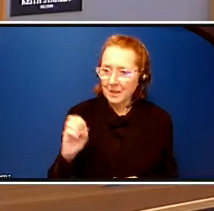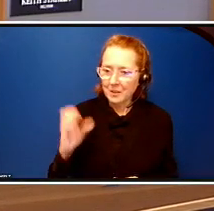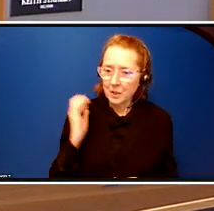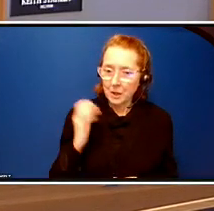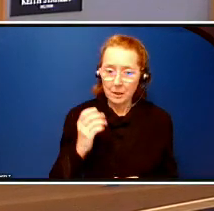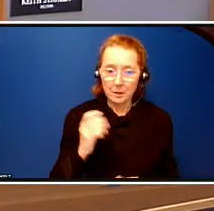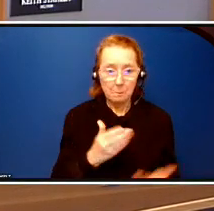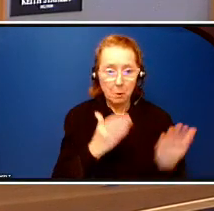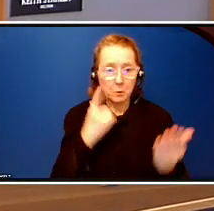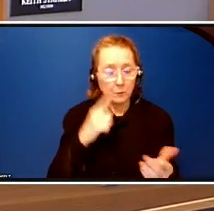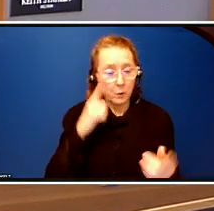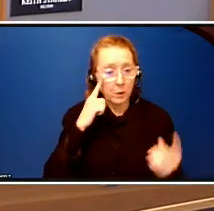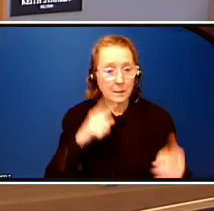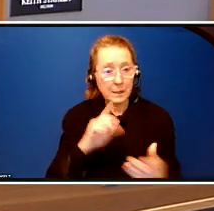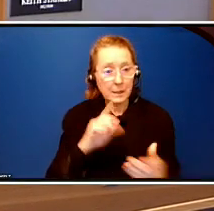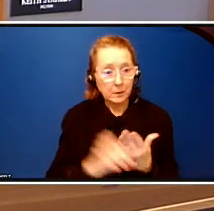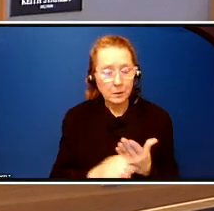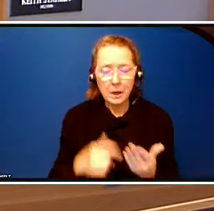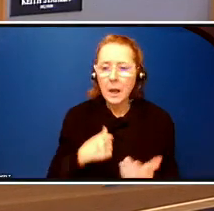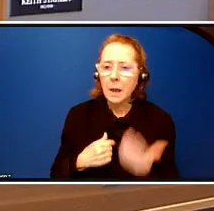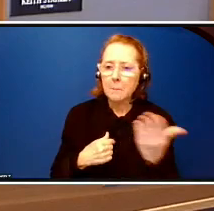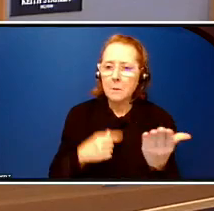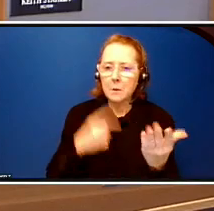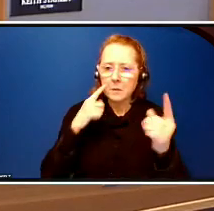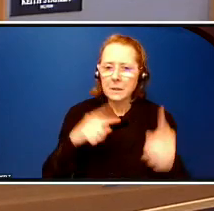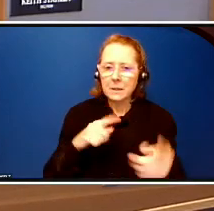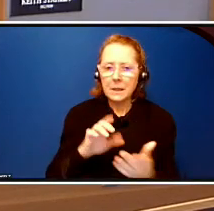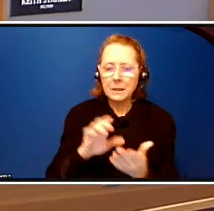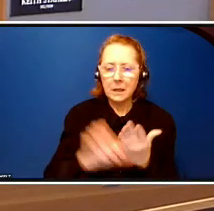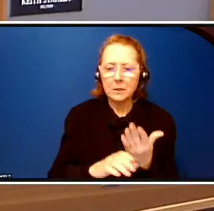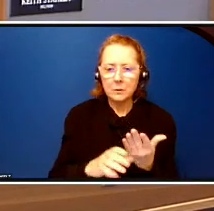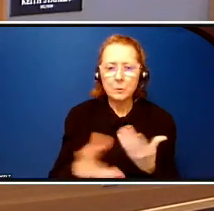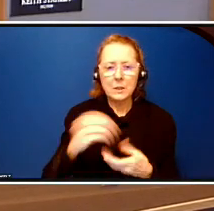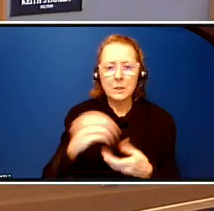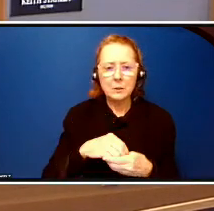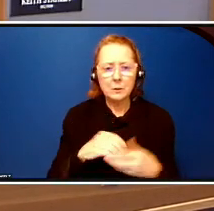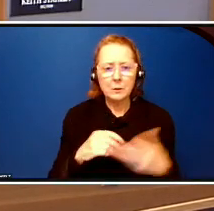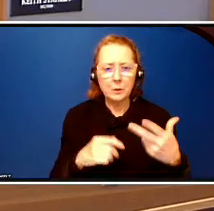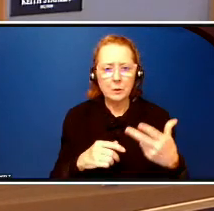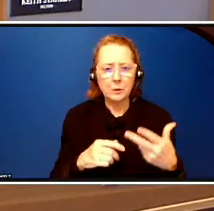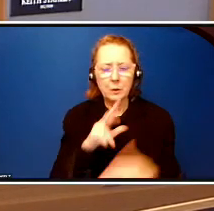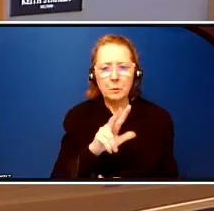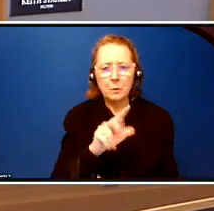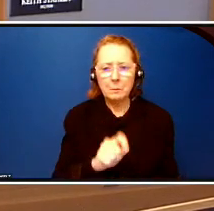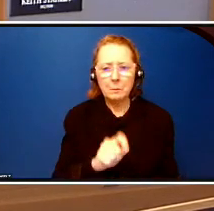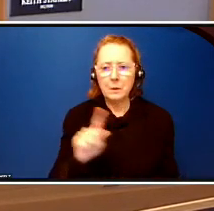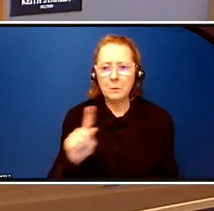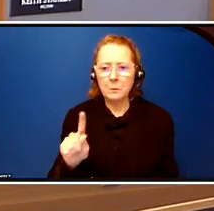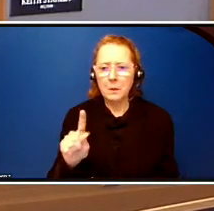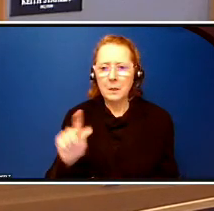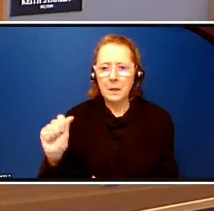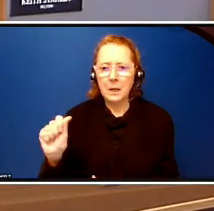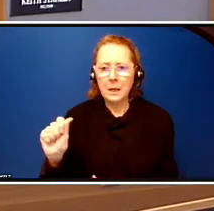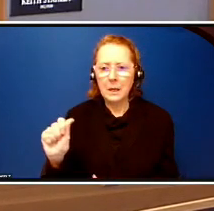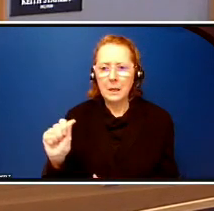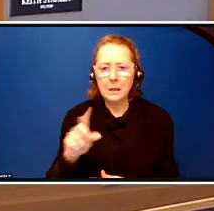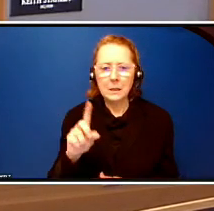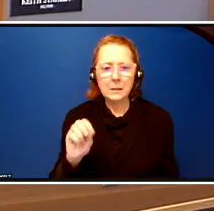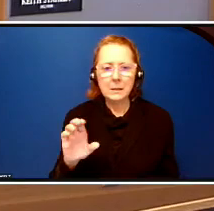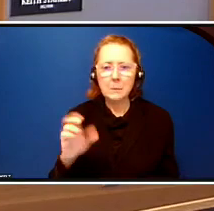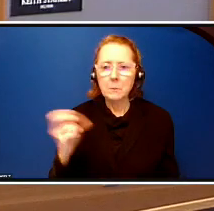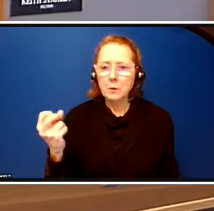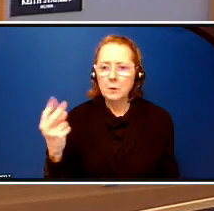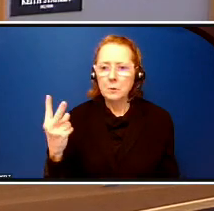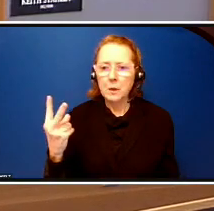calendar? I move consent calendar, which consists of 3.1A, which are the December